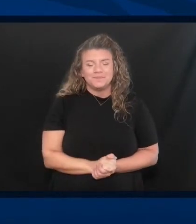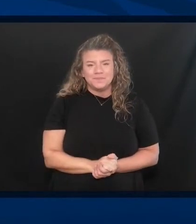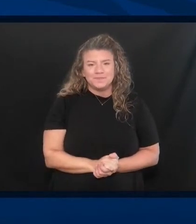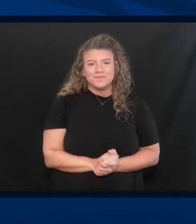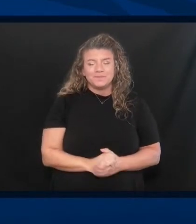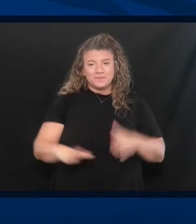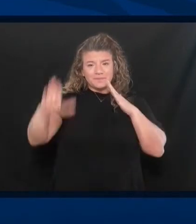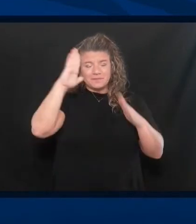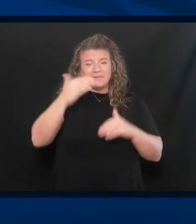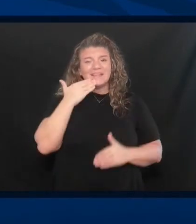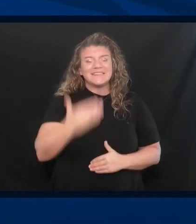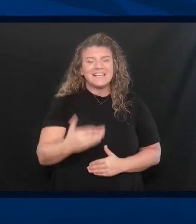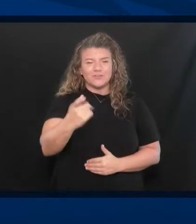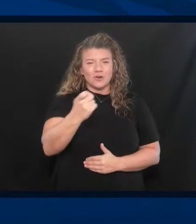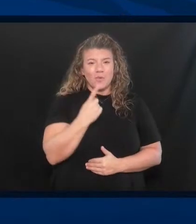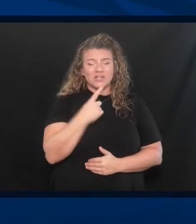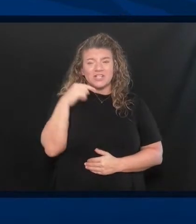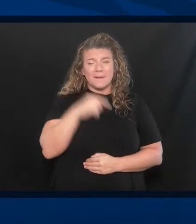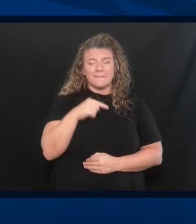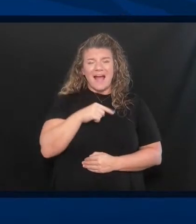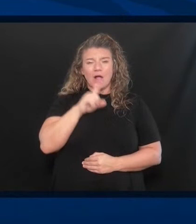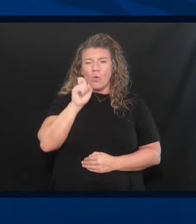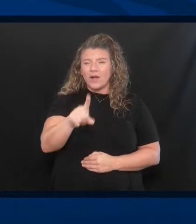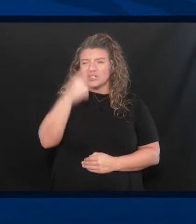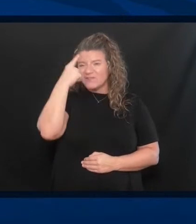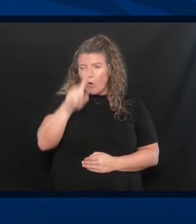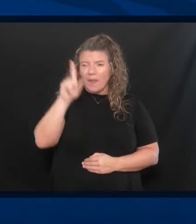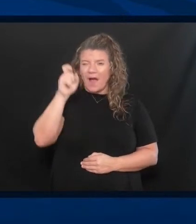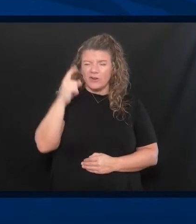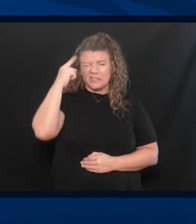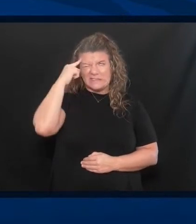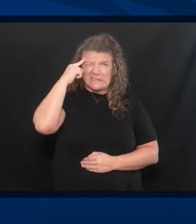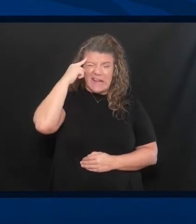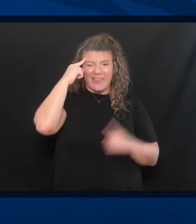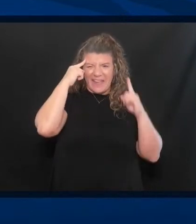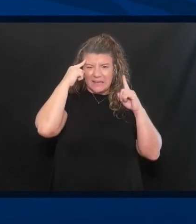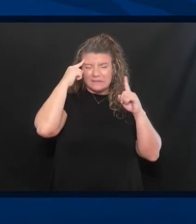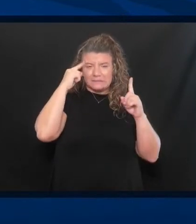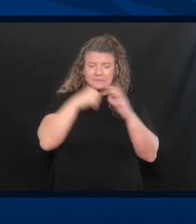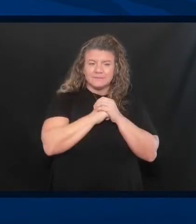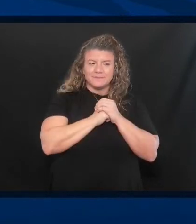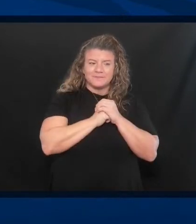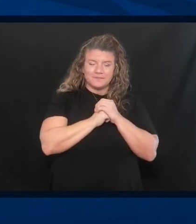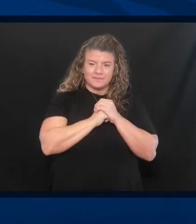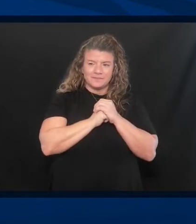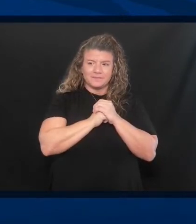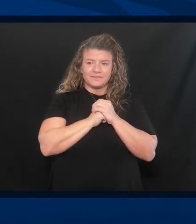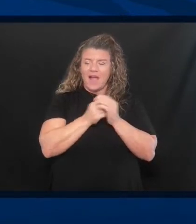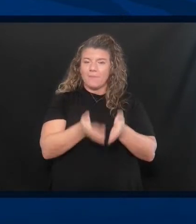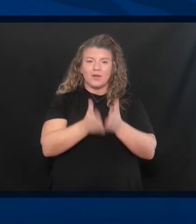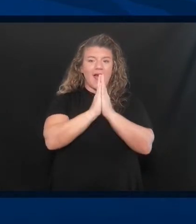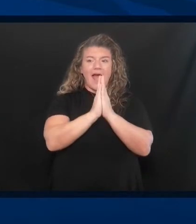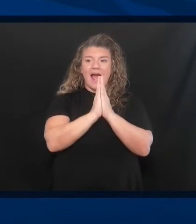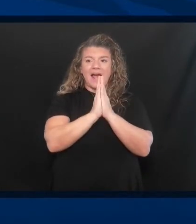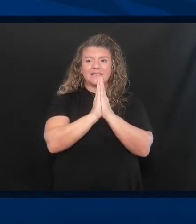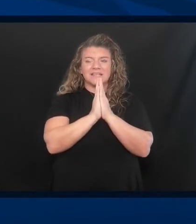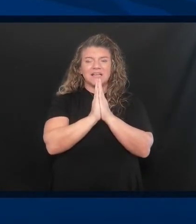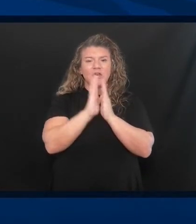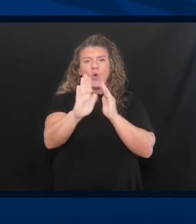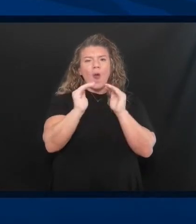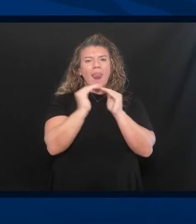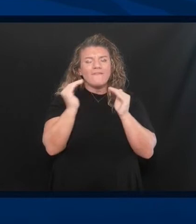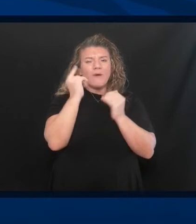Hi, thanks for taking the question. This is for the governor, I think. Governor, I was going to ask your level of concern,